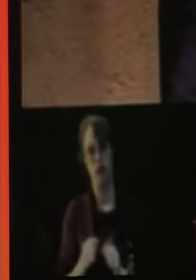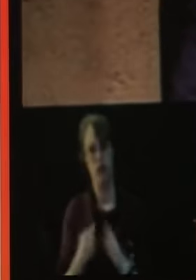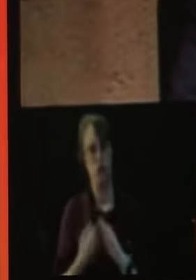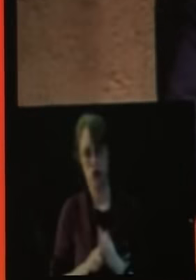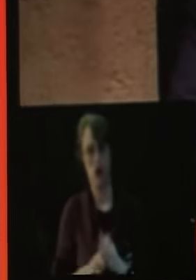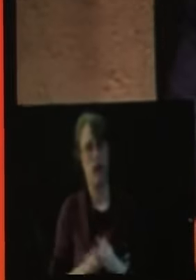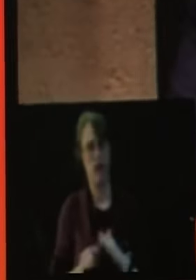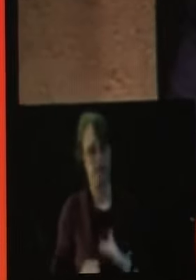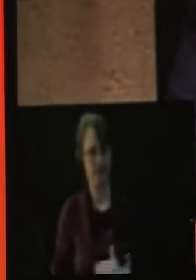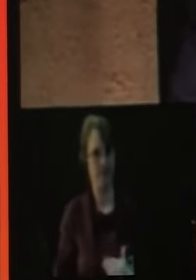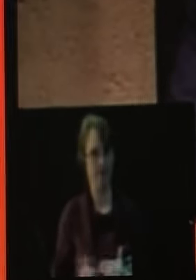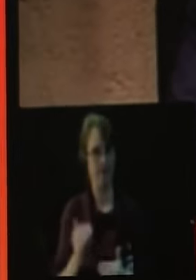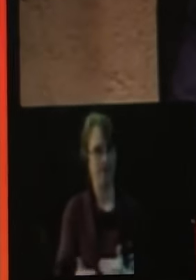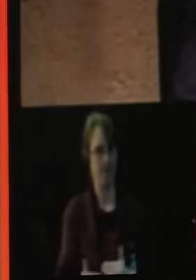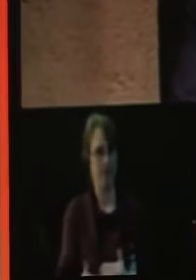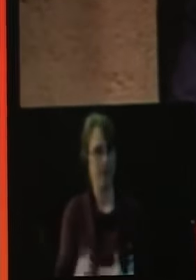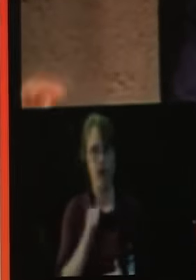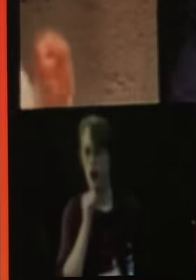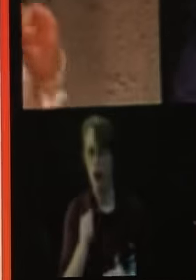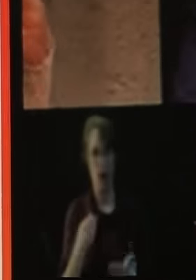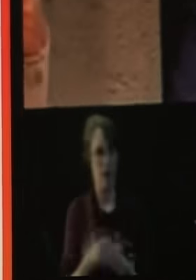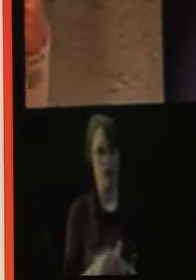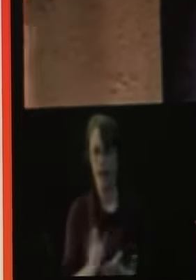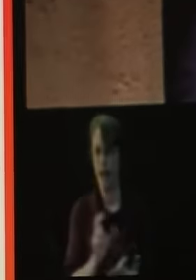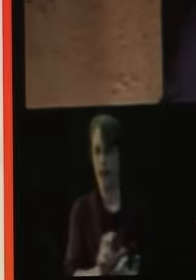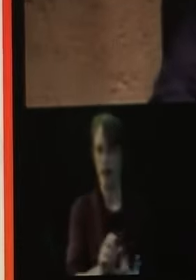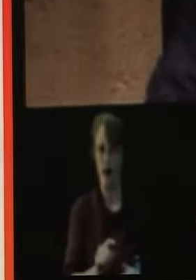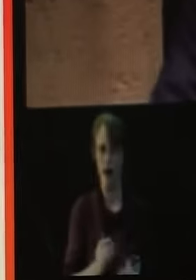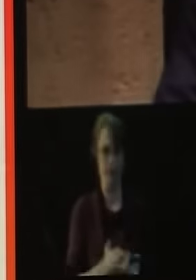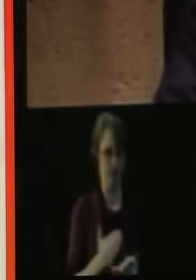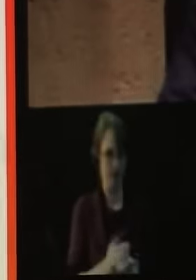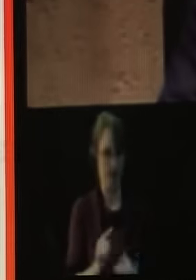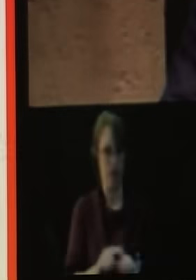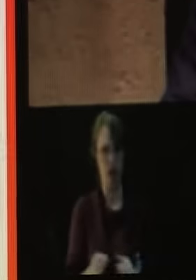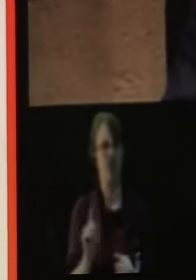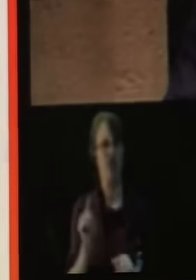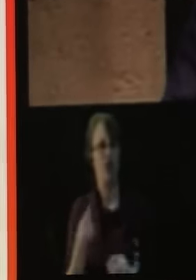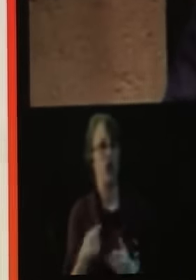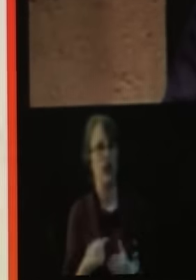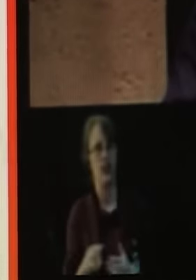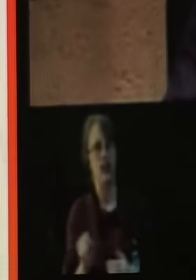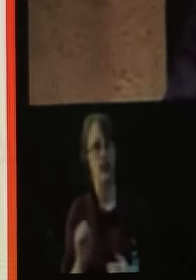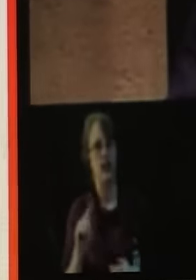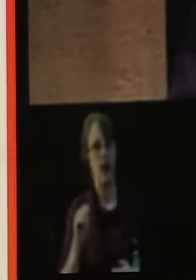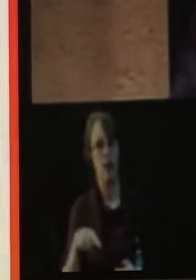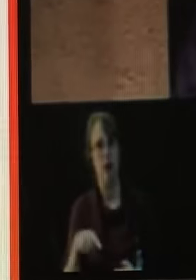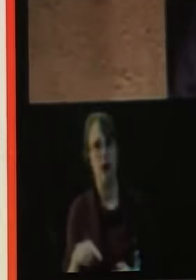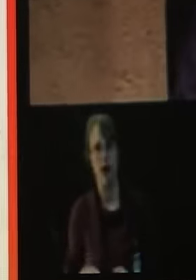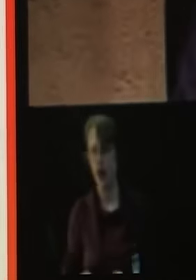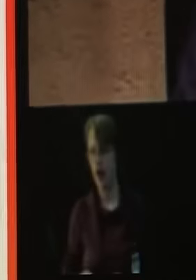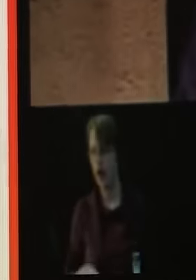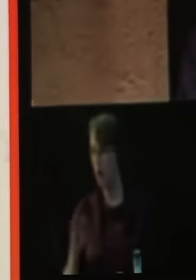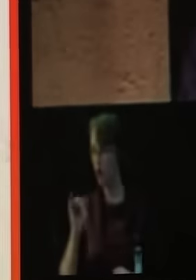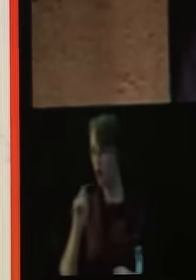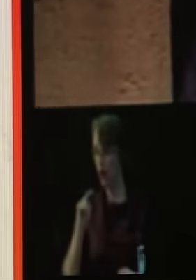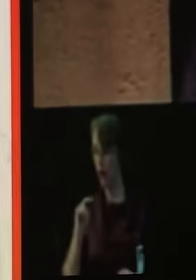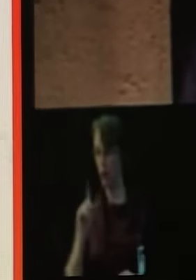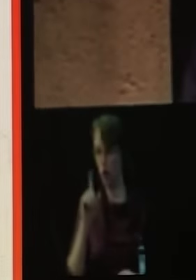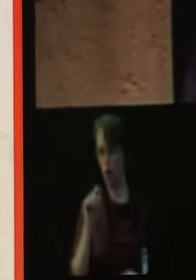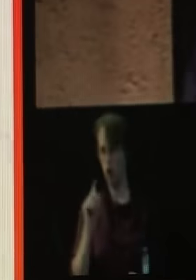allocating any specific funds, but that's probably a good first step. Go ahead. Yeah. Bryan Hare, 12811 Saddle Way.